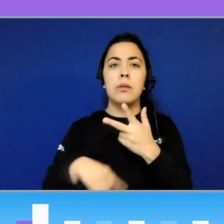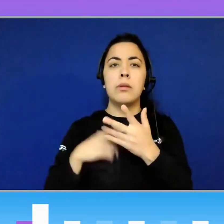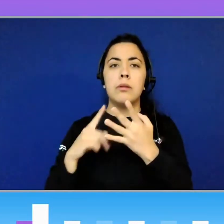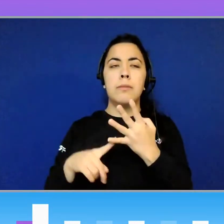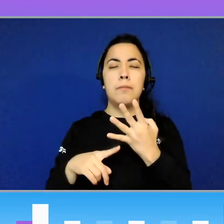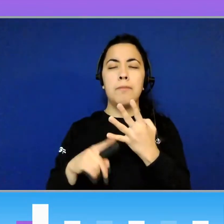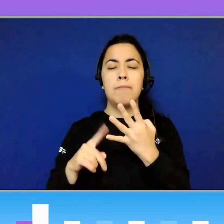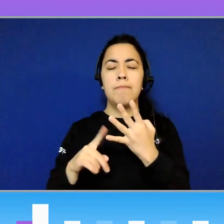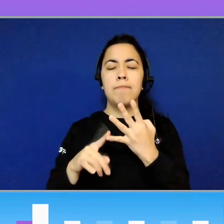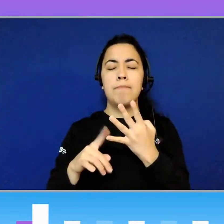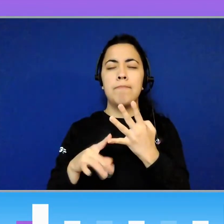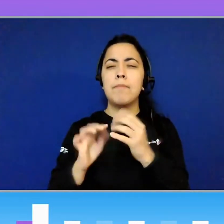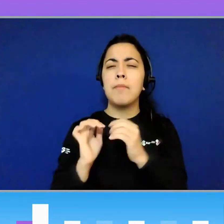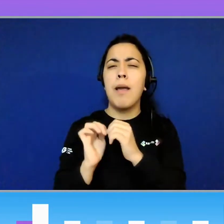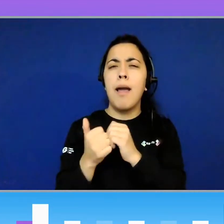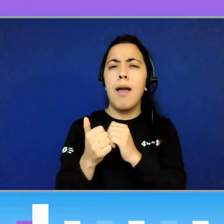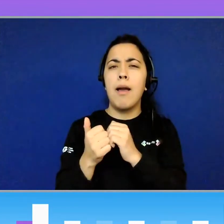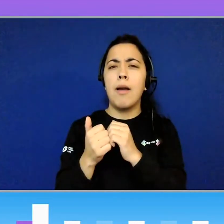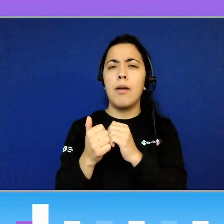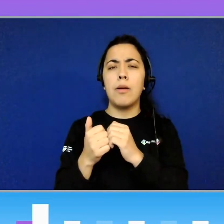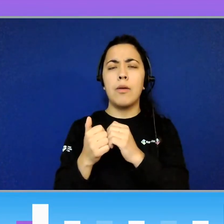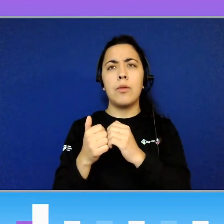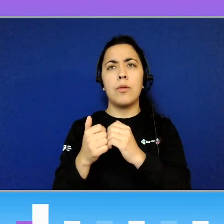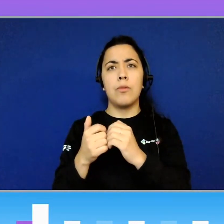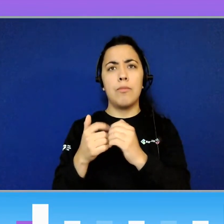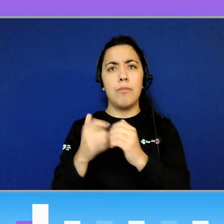how is the directive going to be